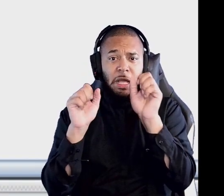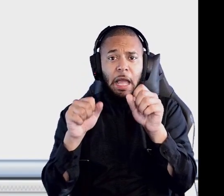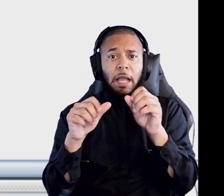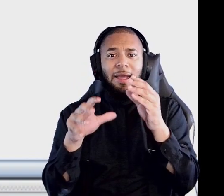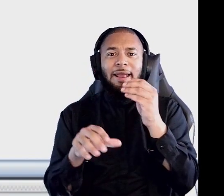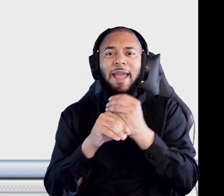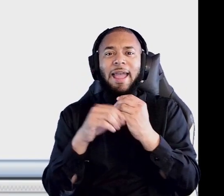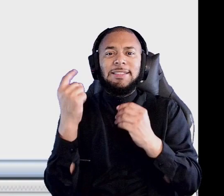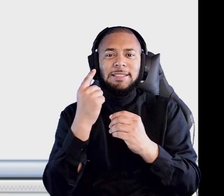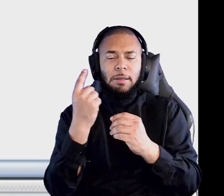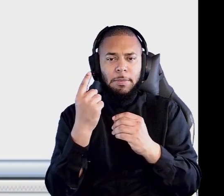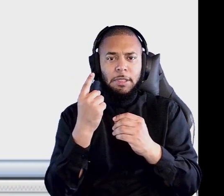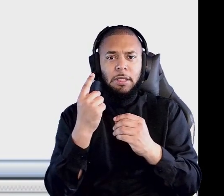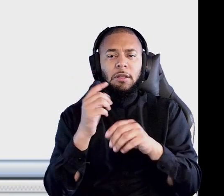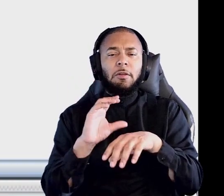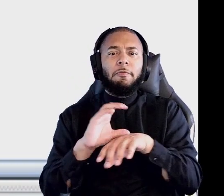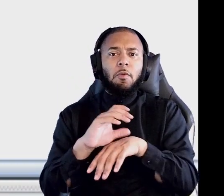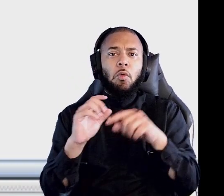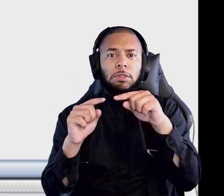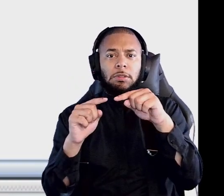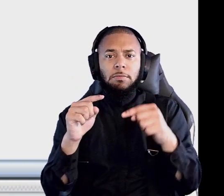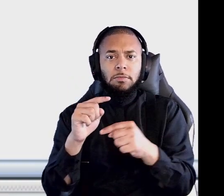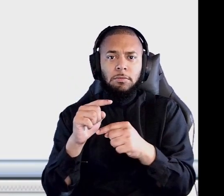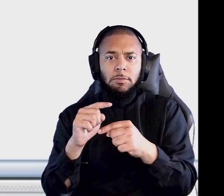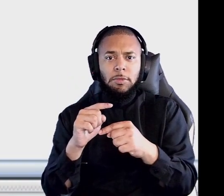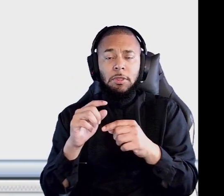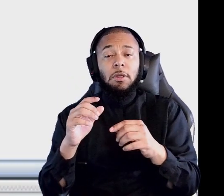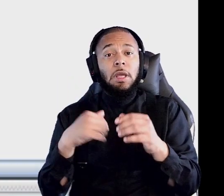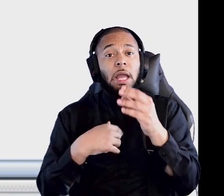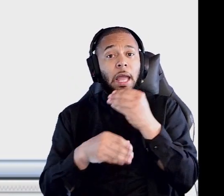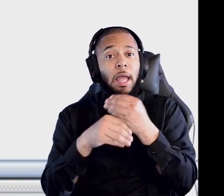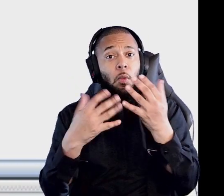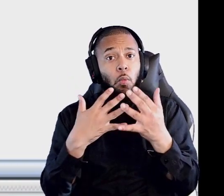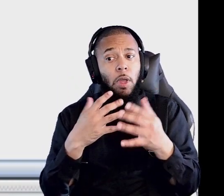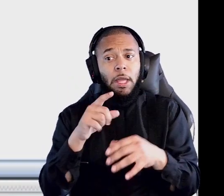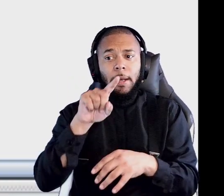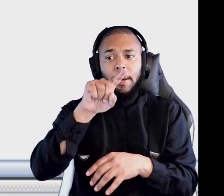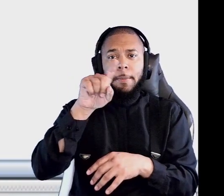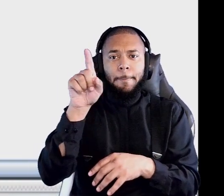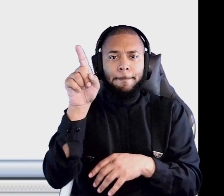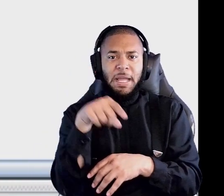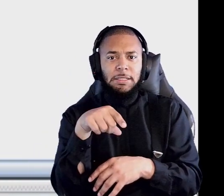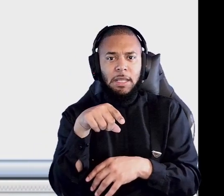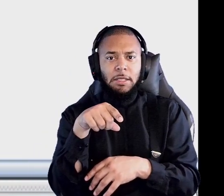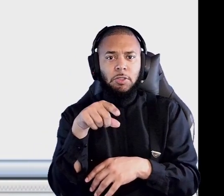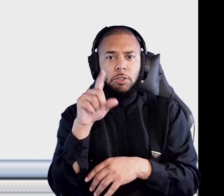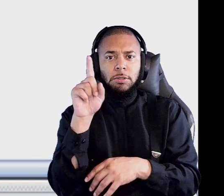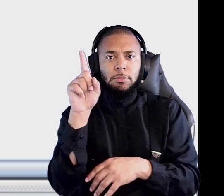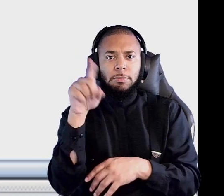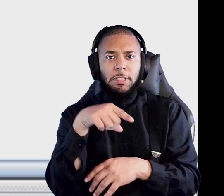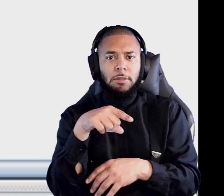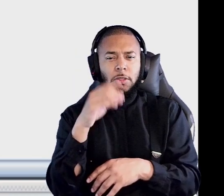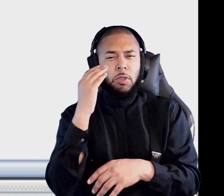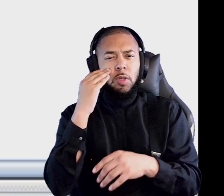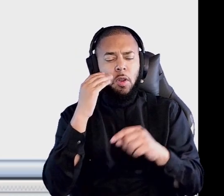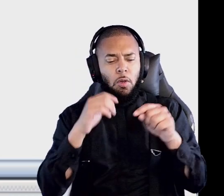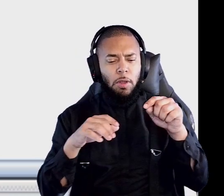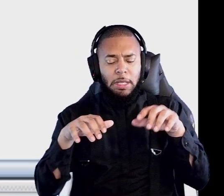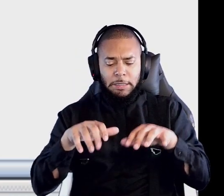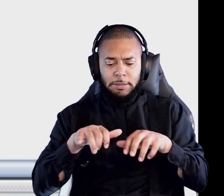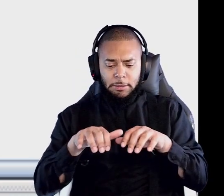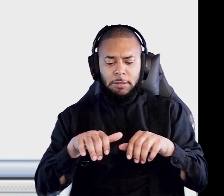quote that I have, I can put a backslash, and a backslash is that key that's right above your return key,